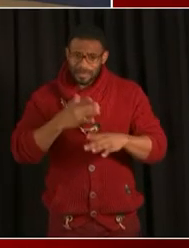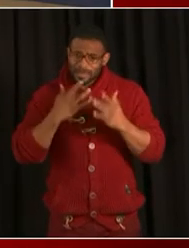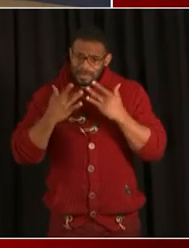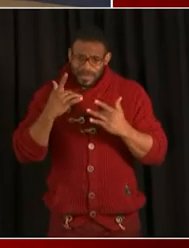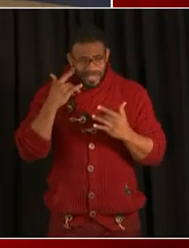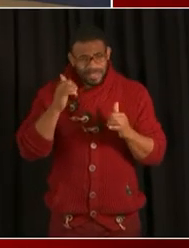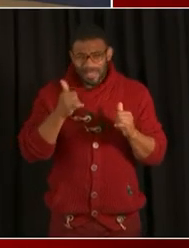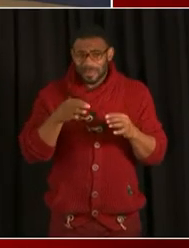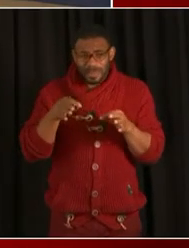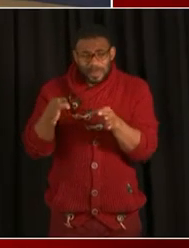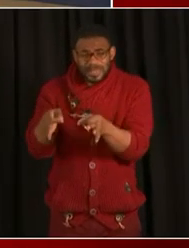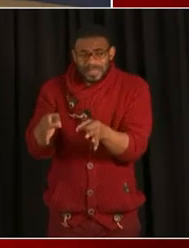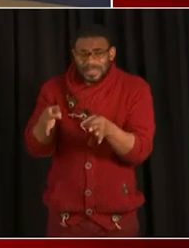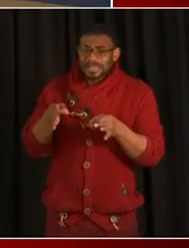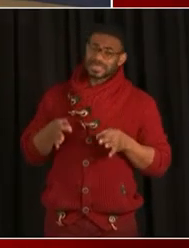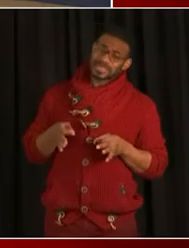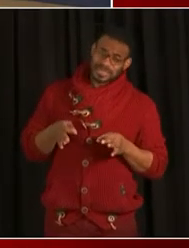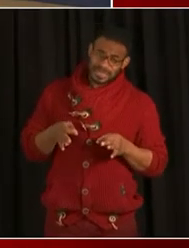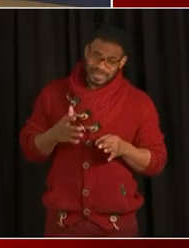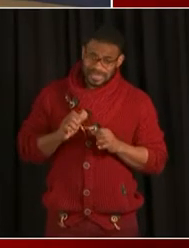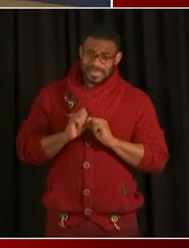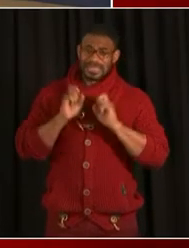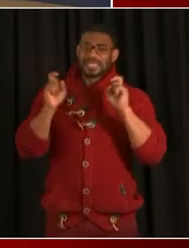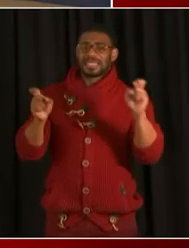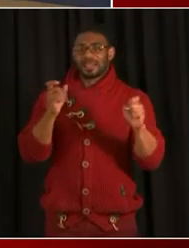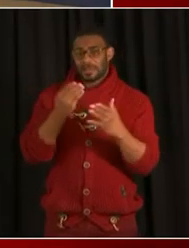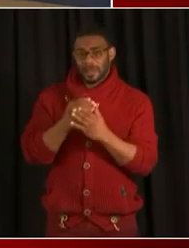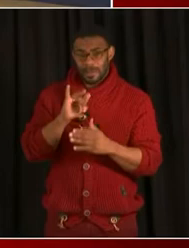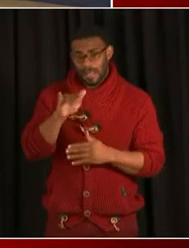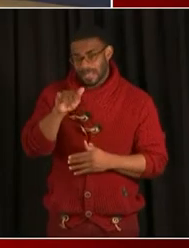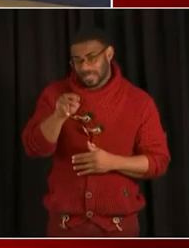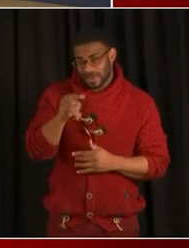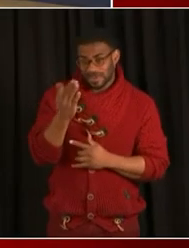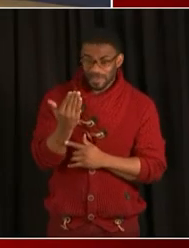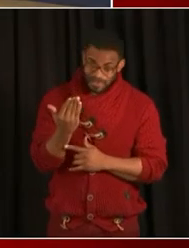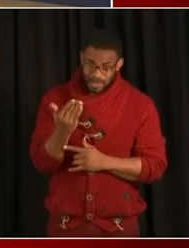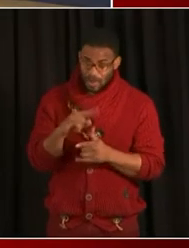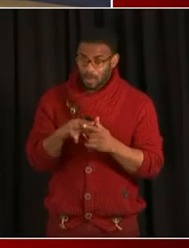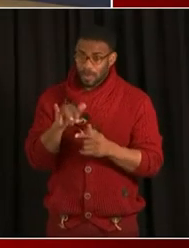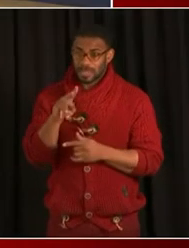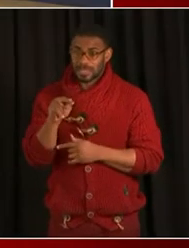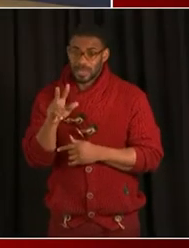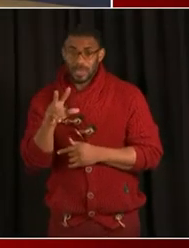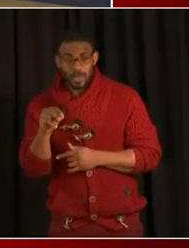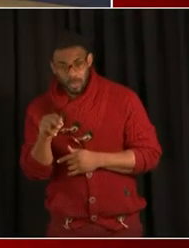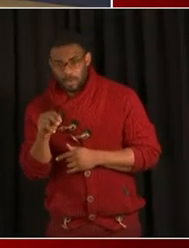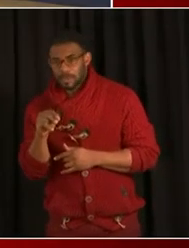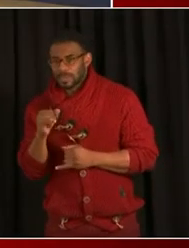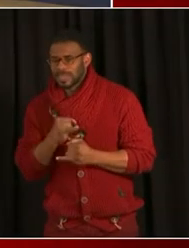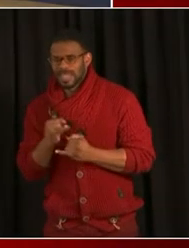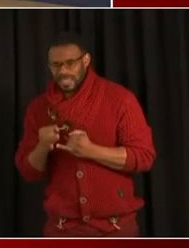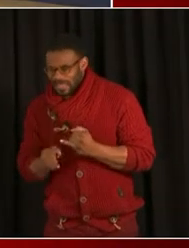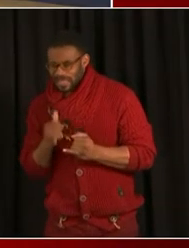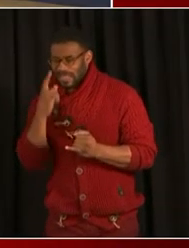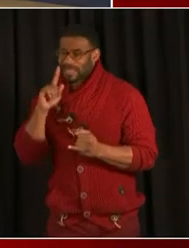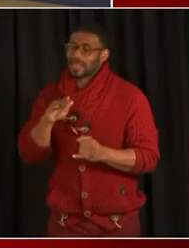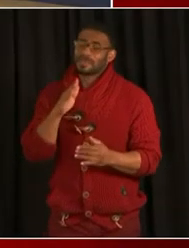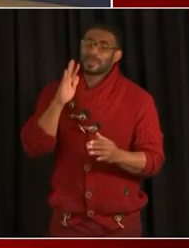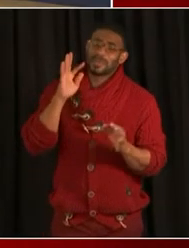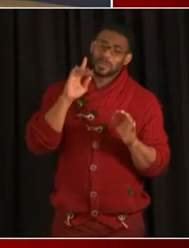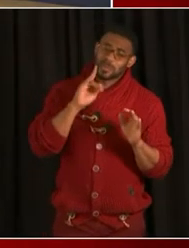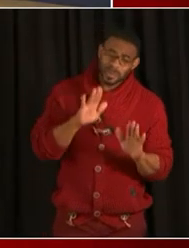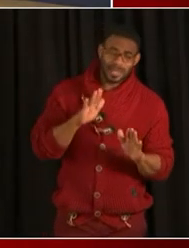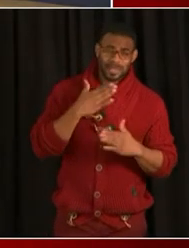short. And if there's any way you can accelerate this to get the money out by January 15th or January 30th at the latest, I think that